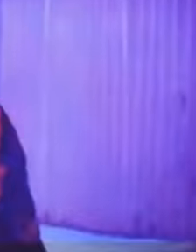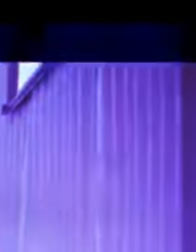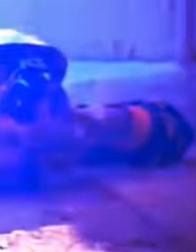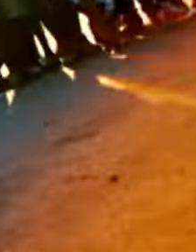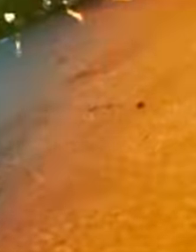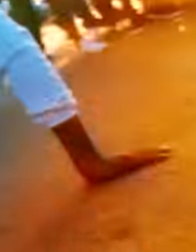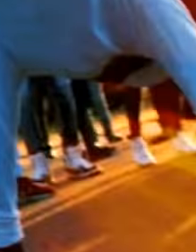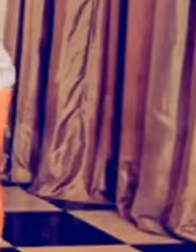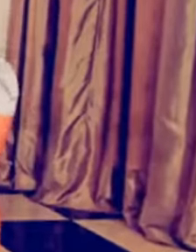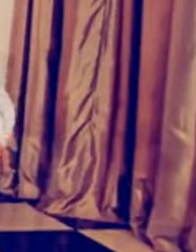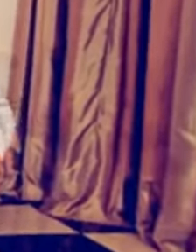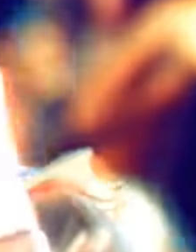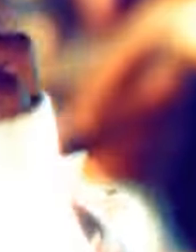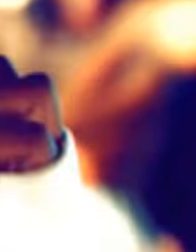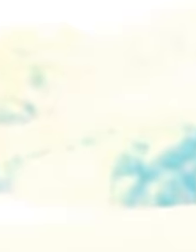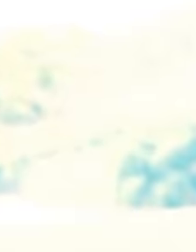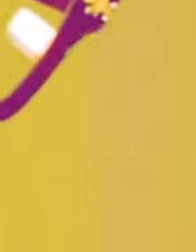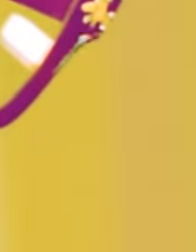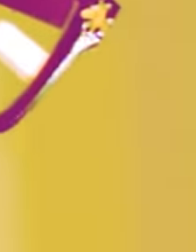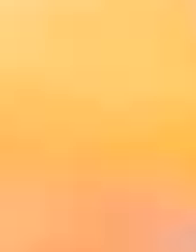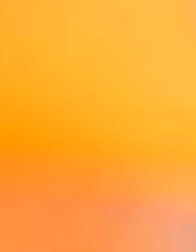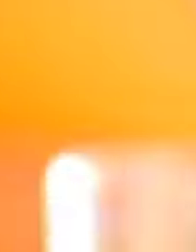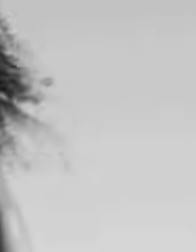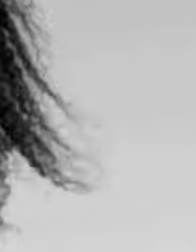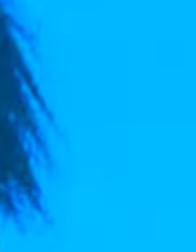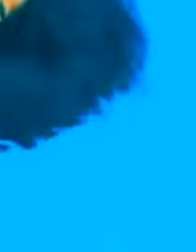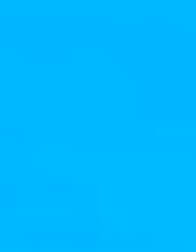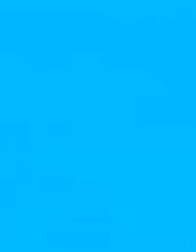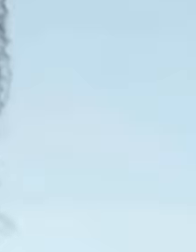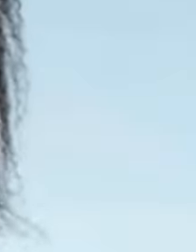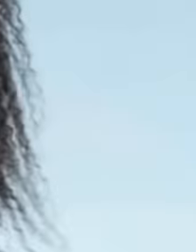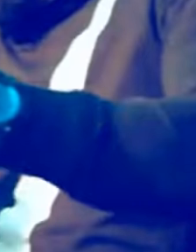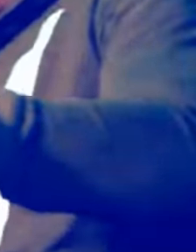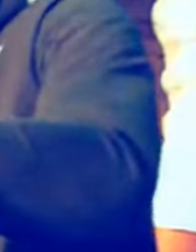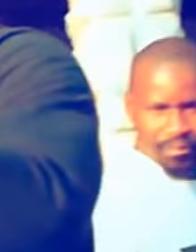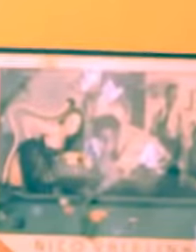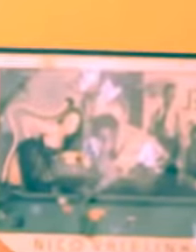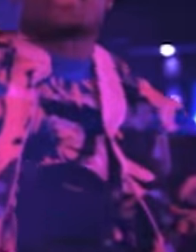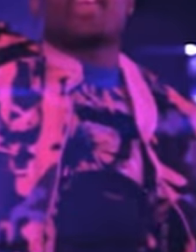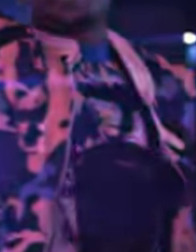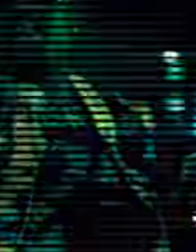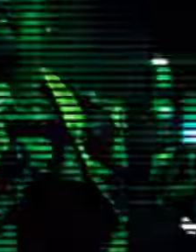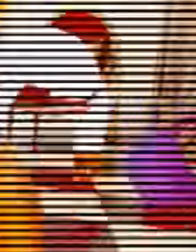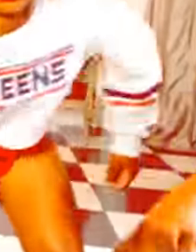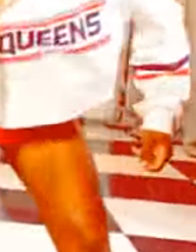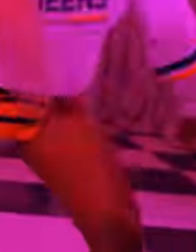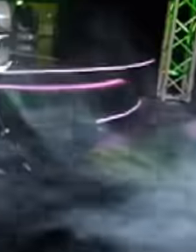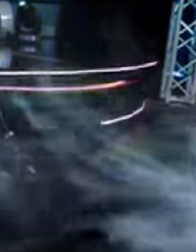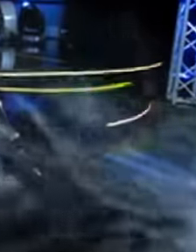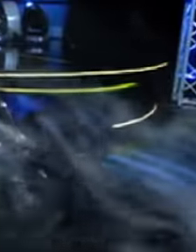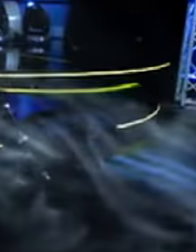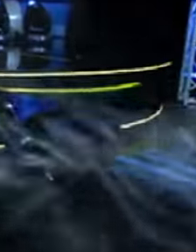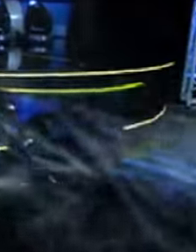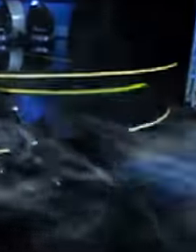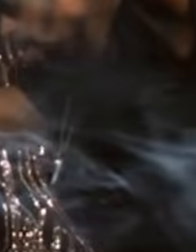Yeah, yeah. Get on the floor, baby, shake up your bum. Check out the song. Pull up, pull up. couple load up the gun. The national music throw out the